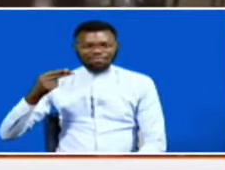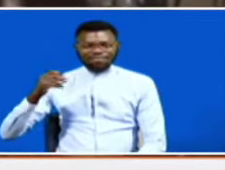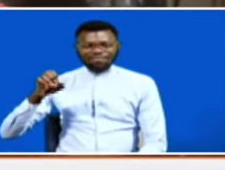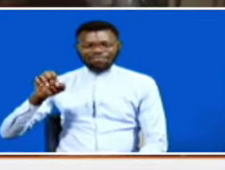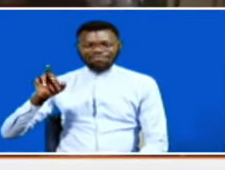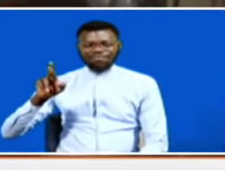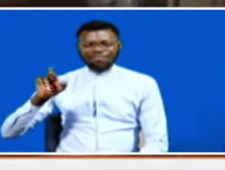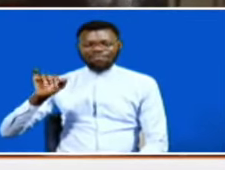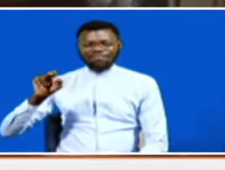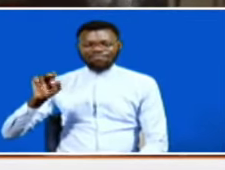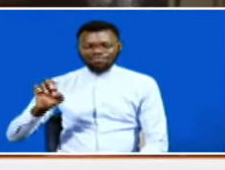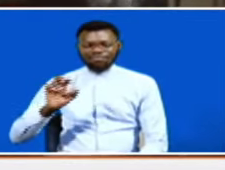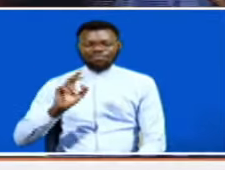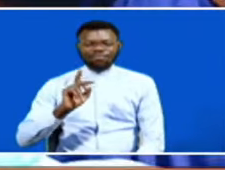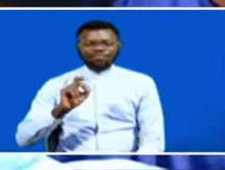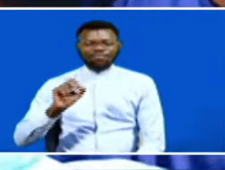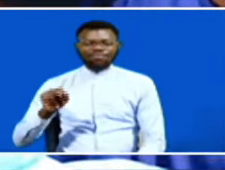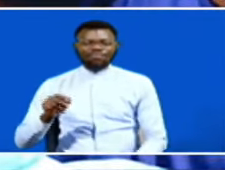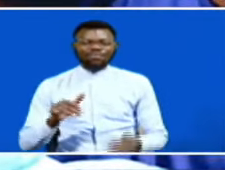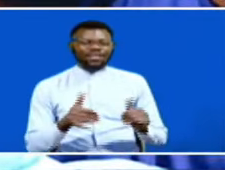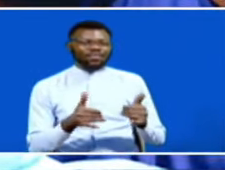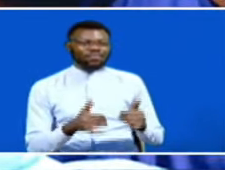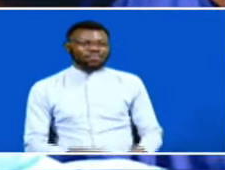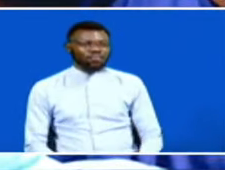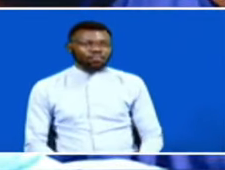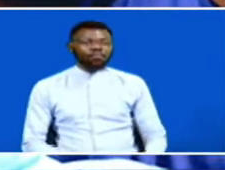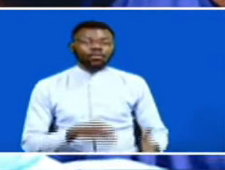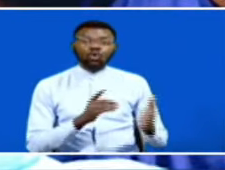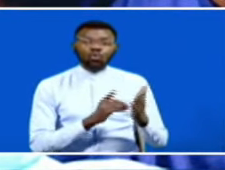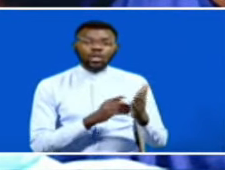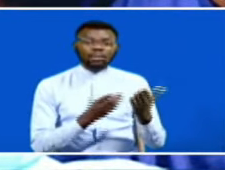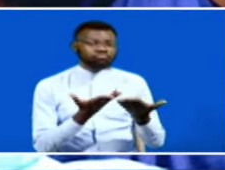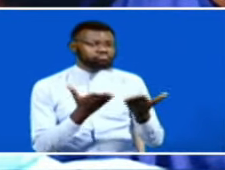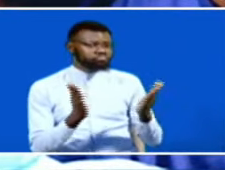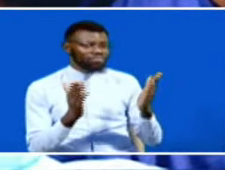Medics countrywide have now vowed to